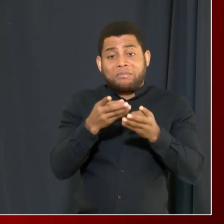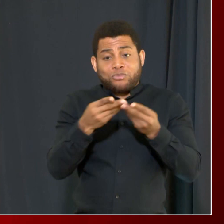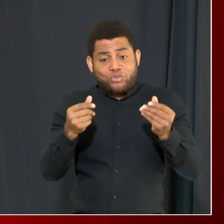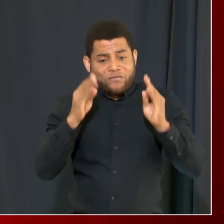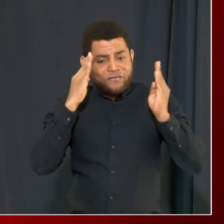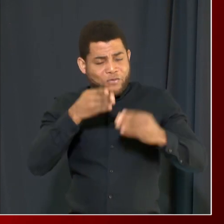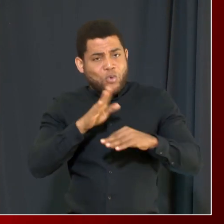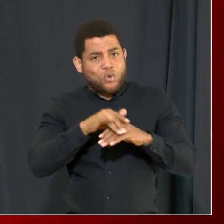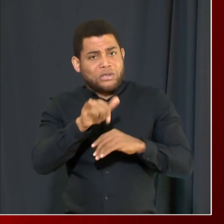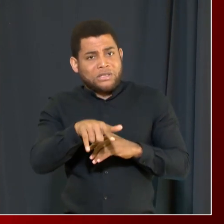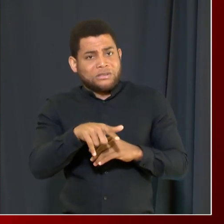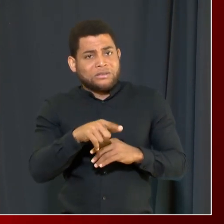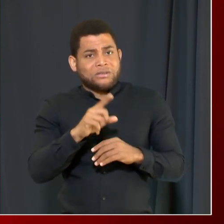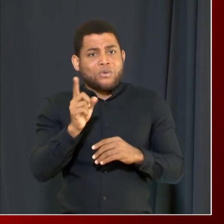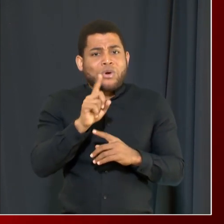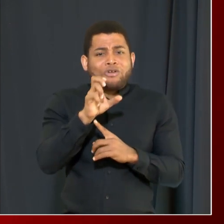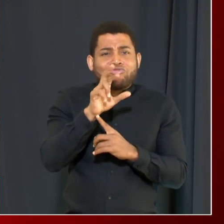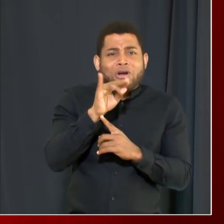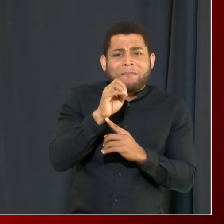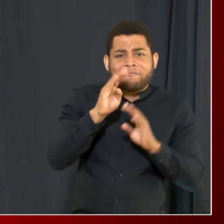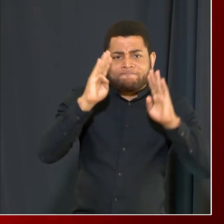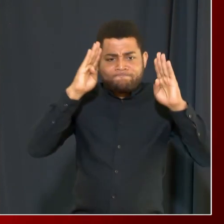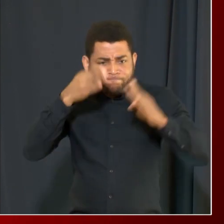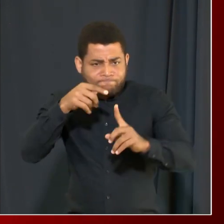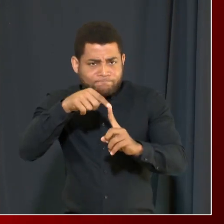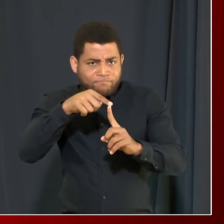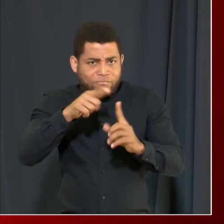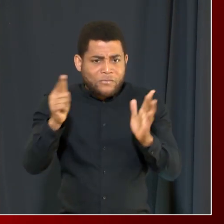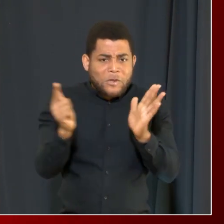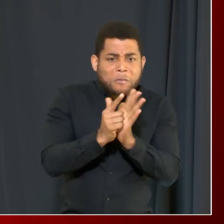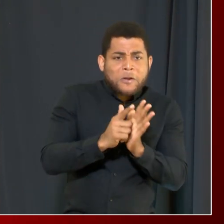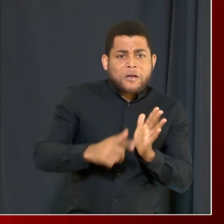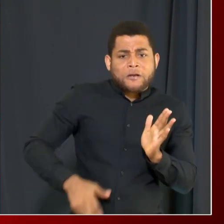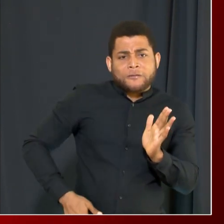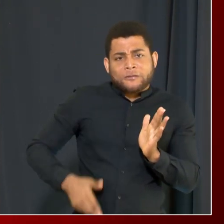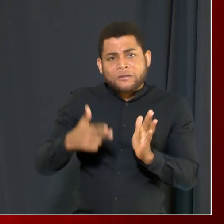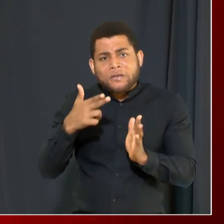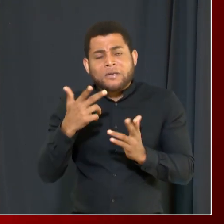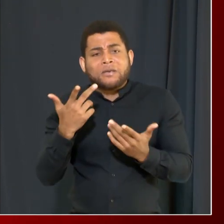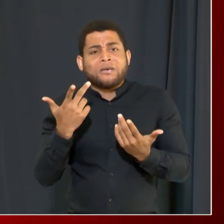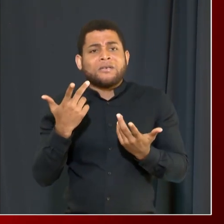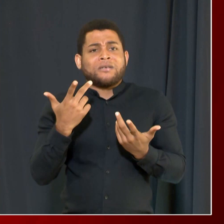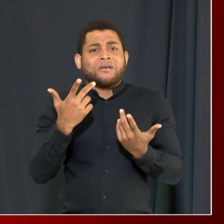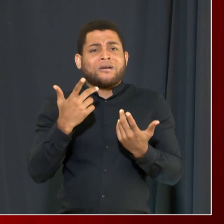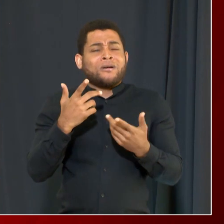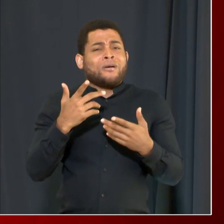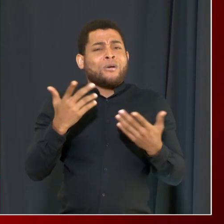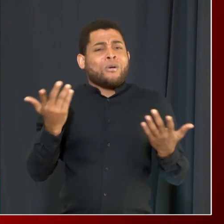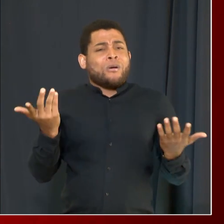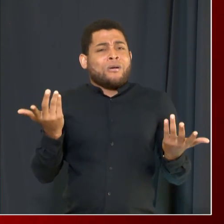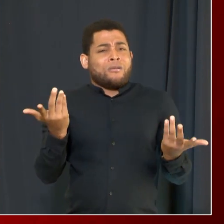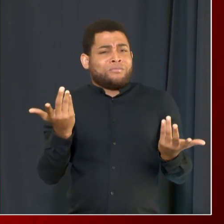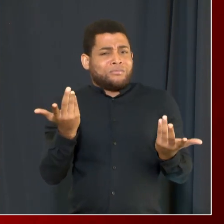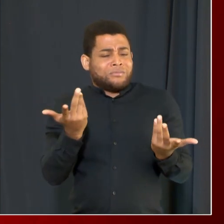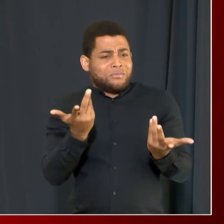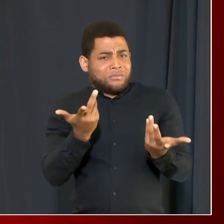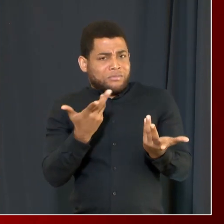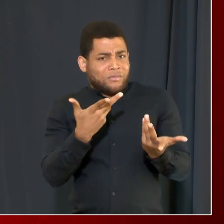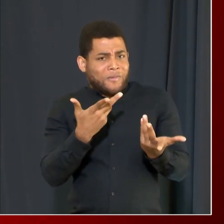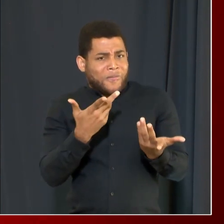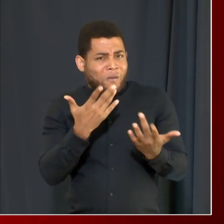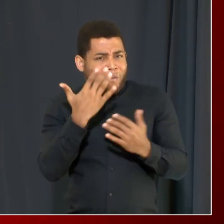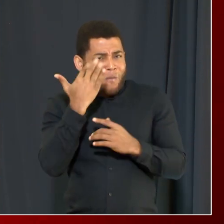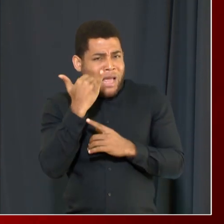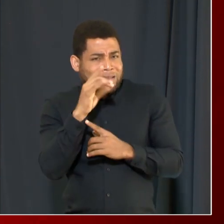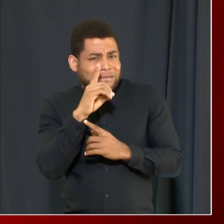where crime is concentrated, illegal weapons, and so forth. What do you attribute to why DC has been unable